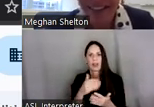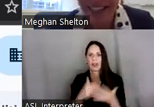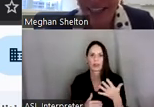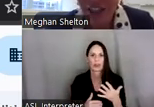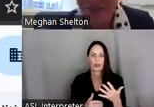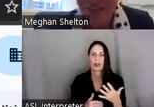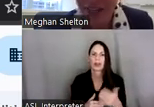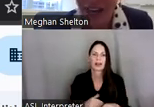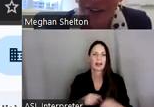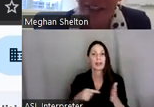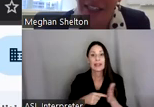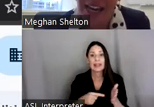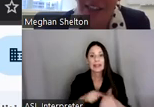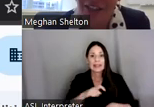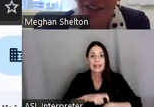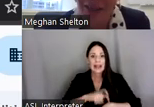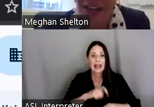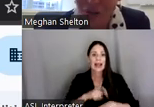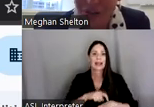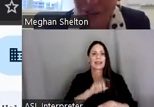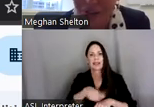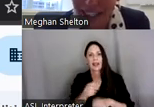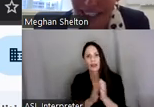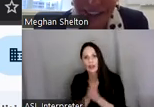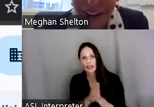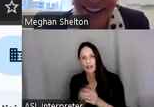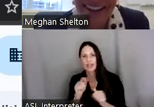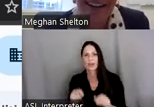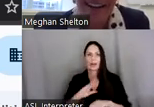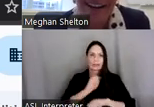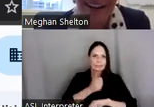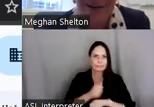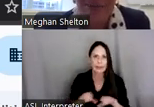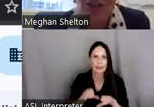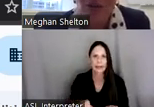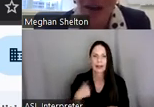deadlines and things, initiatives that we have to get into action that we actually need your advising on,